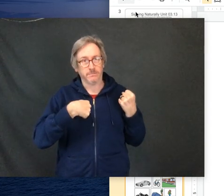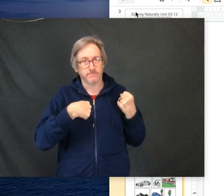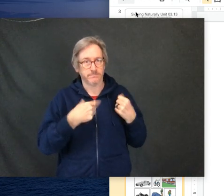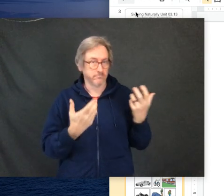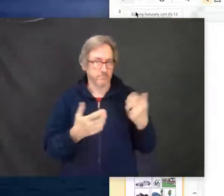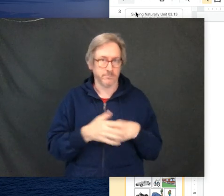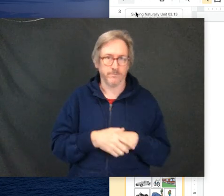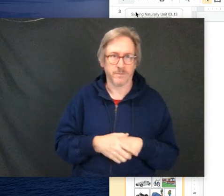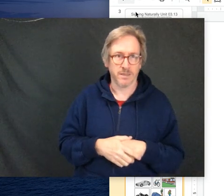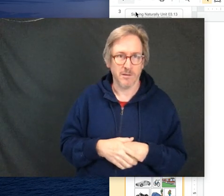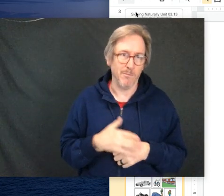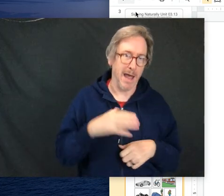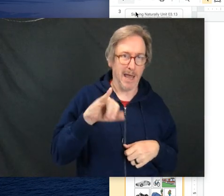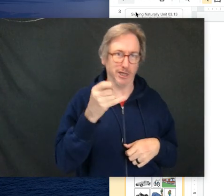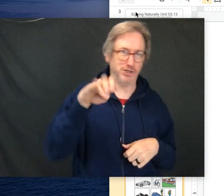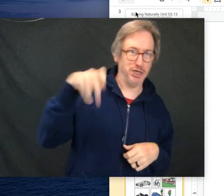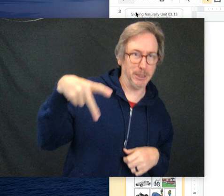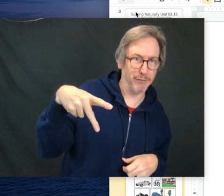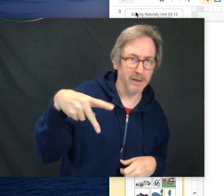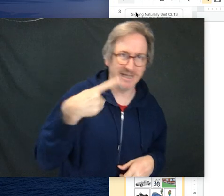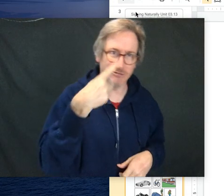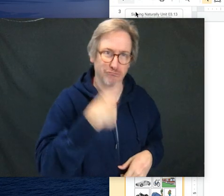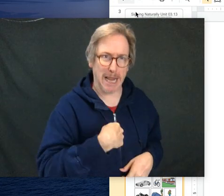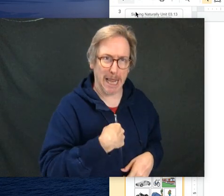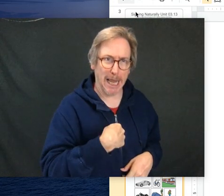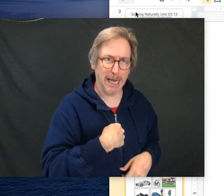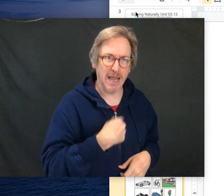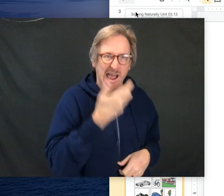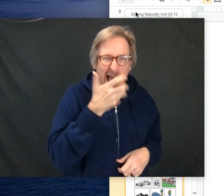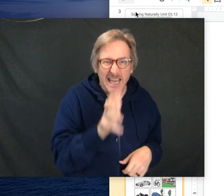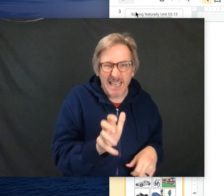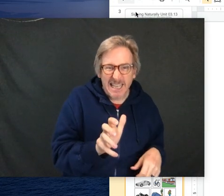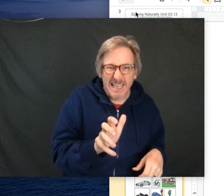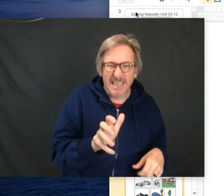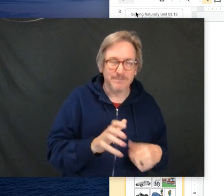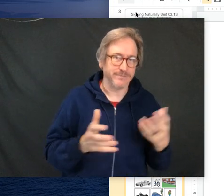red. My Jeep is red.